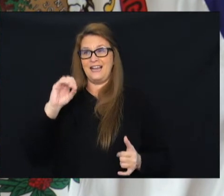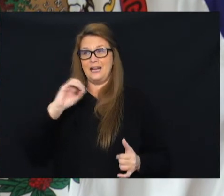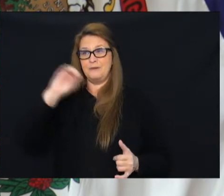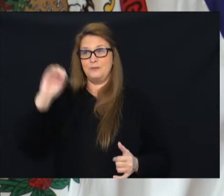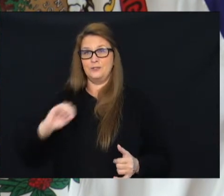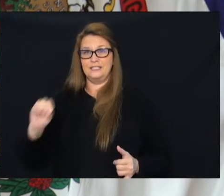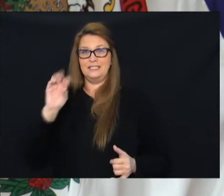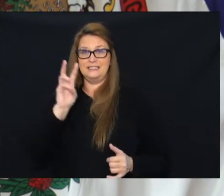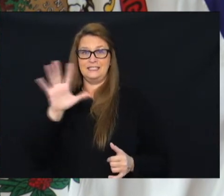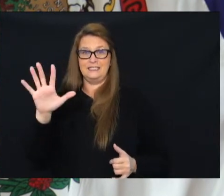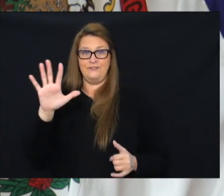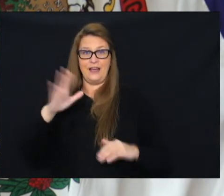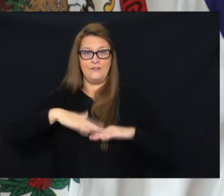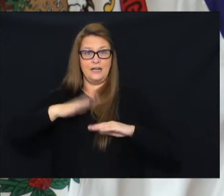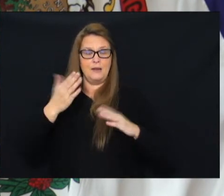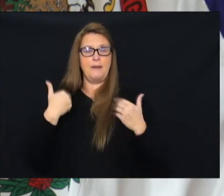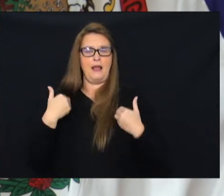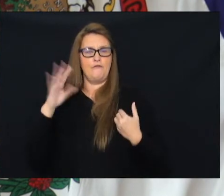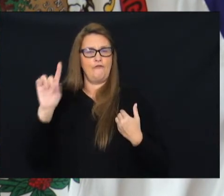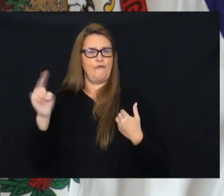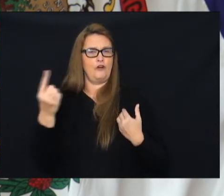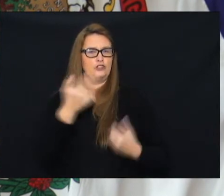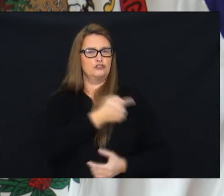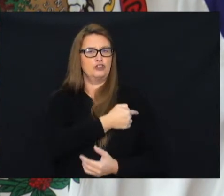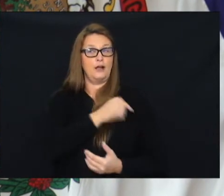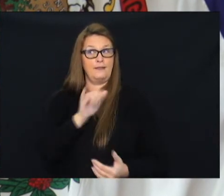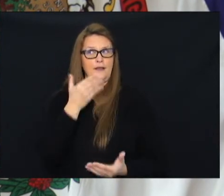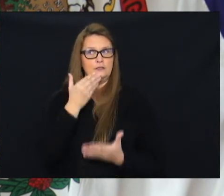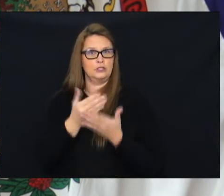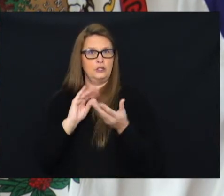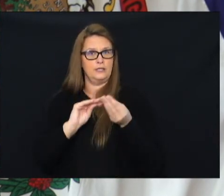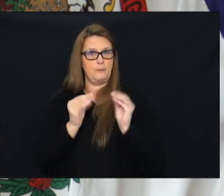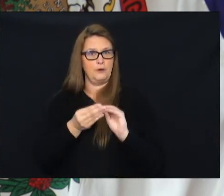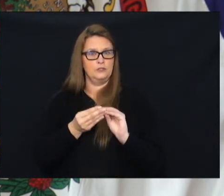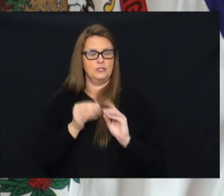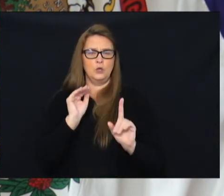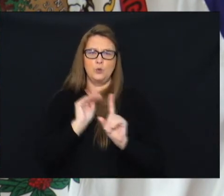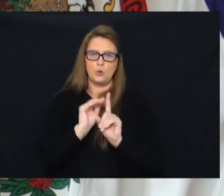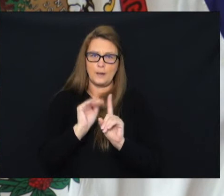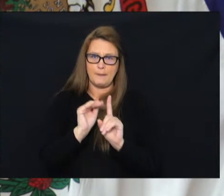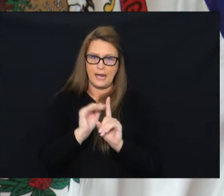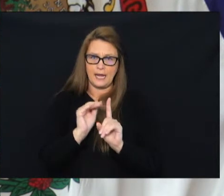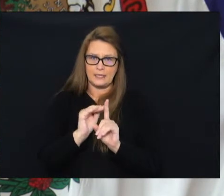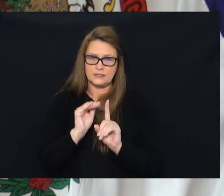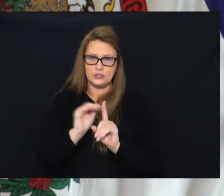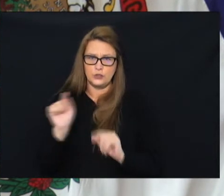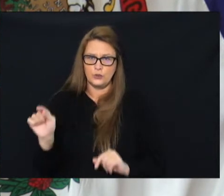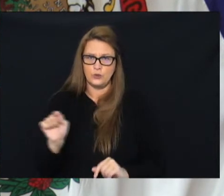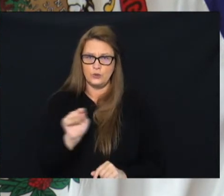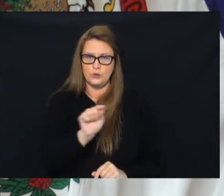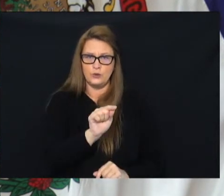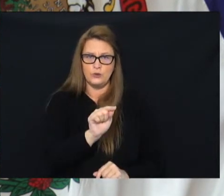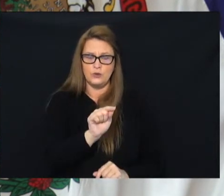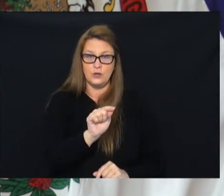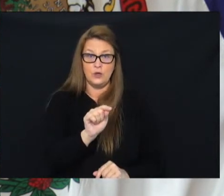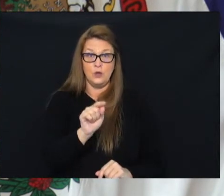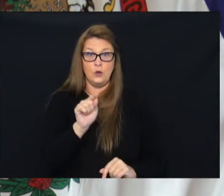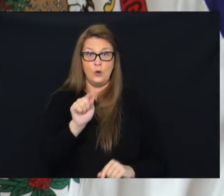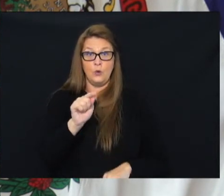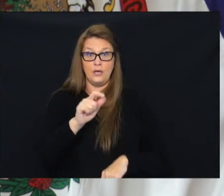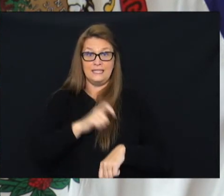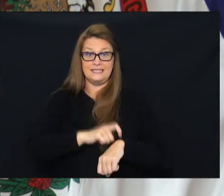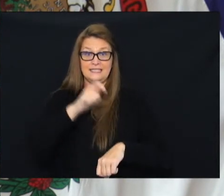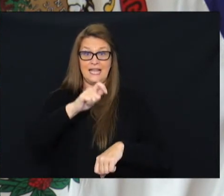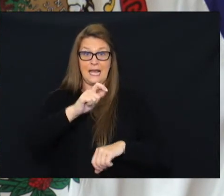and older that have got their first shot. And that's good stuff. I remind you, absolutely, when your time is right to get